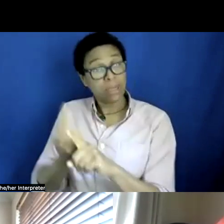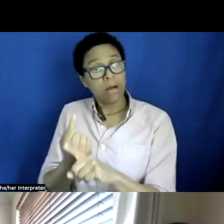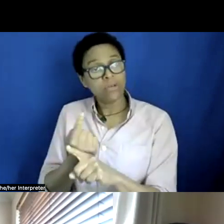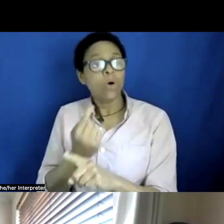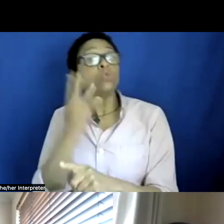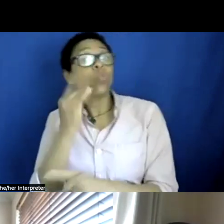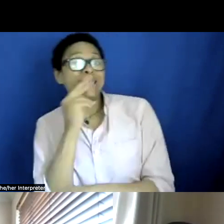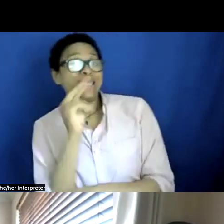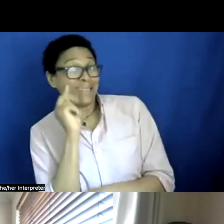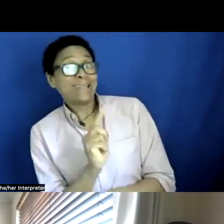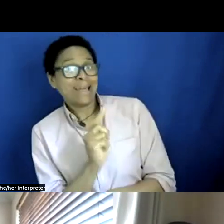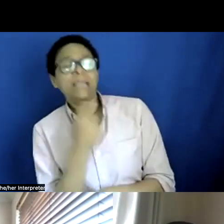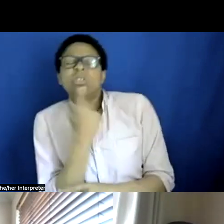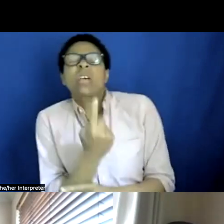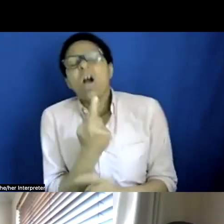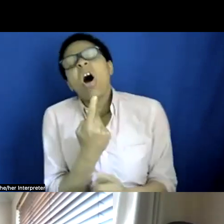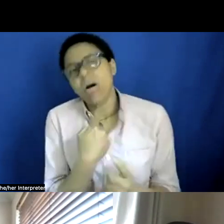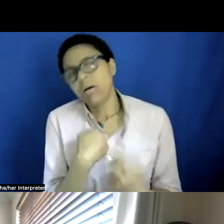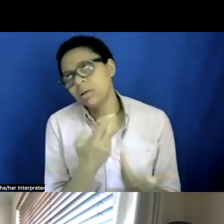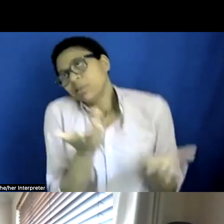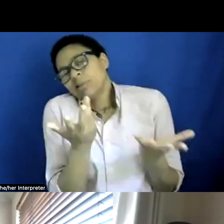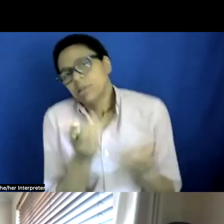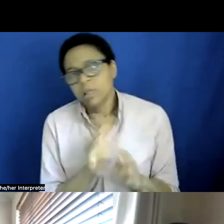therapy. So just thought I'd put that out there.